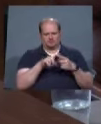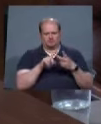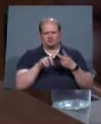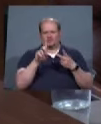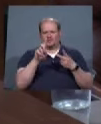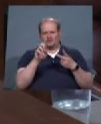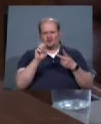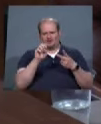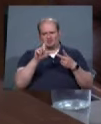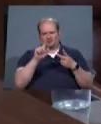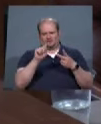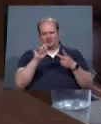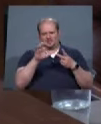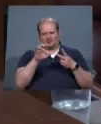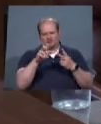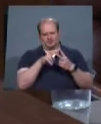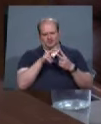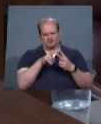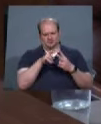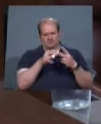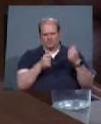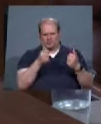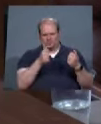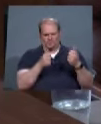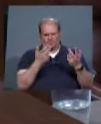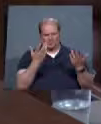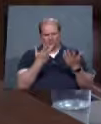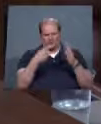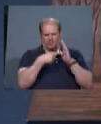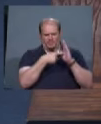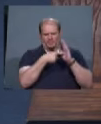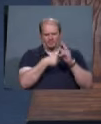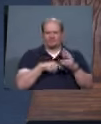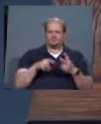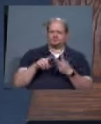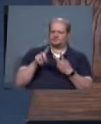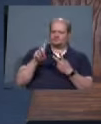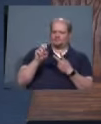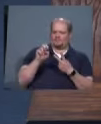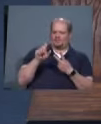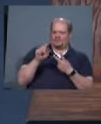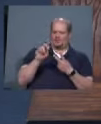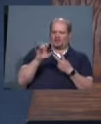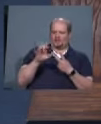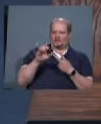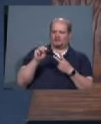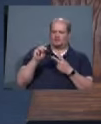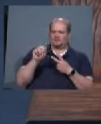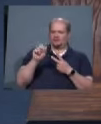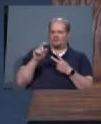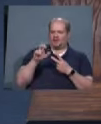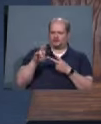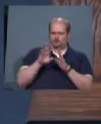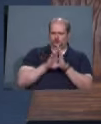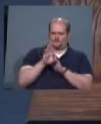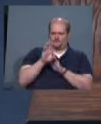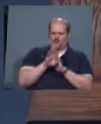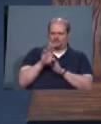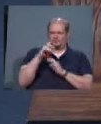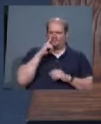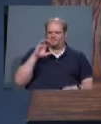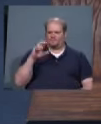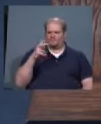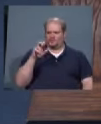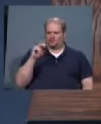Deltic. Who are they? Which? What do they represent? So Deltic is the master developer for